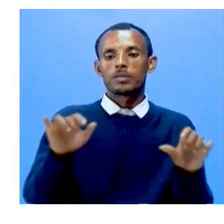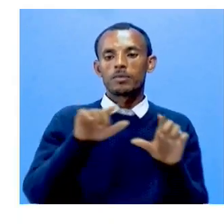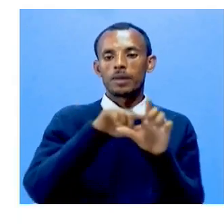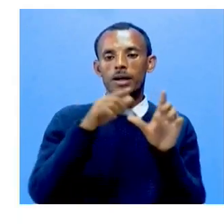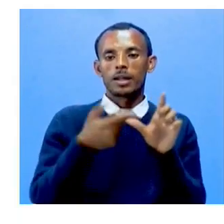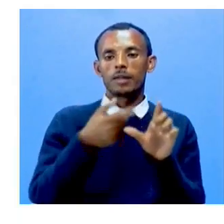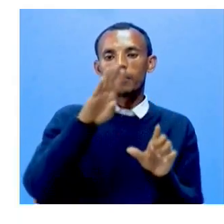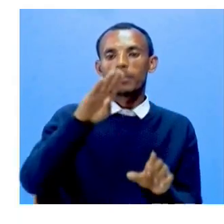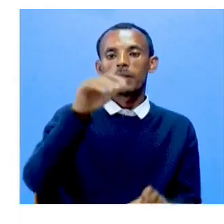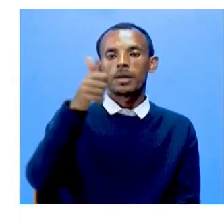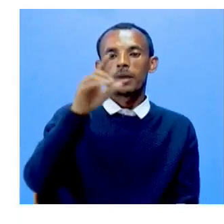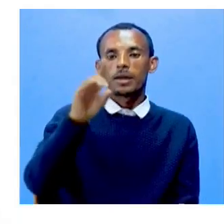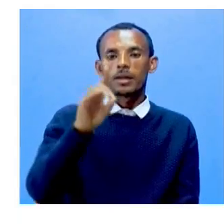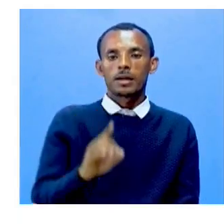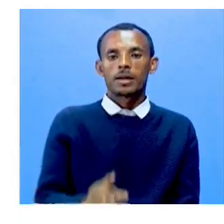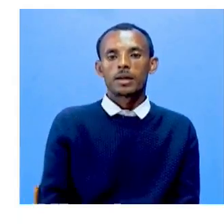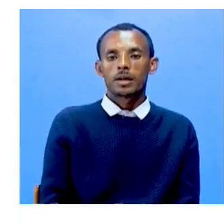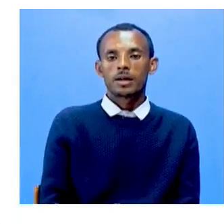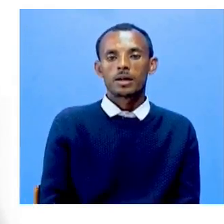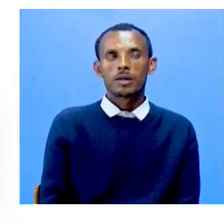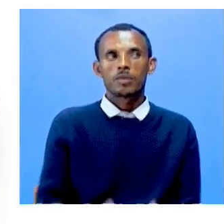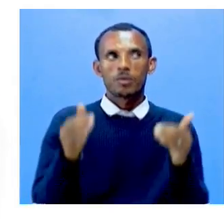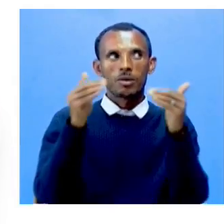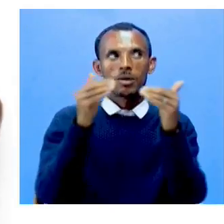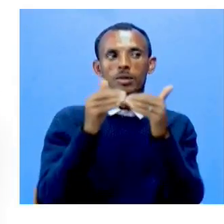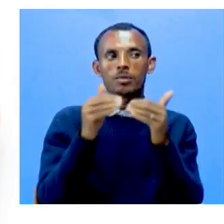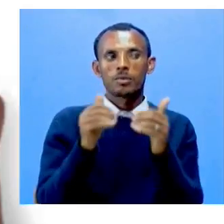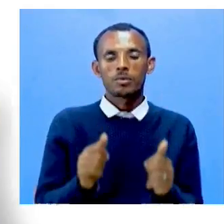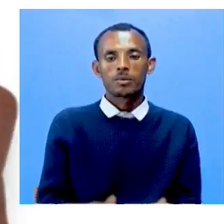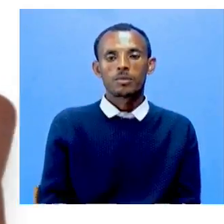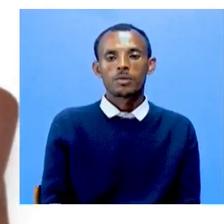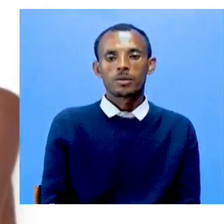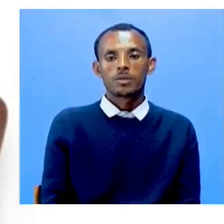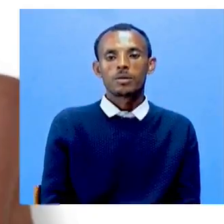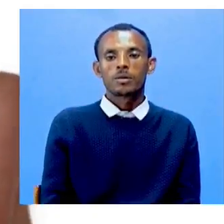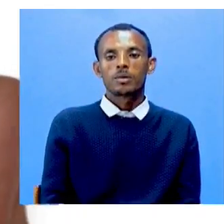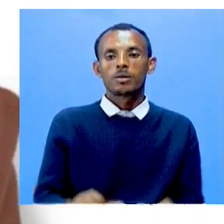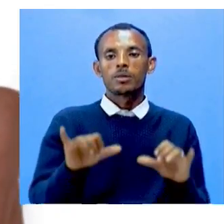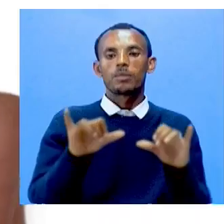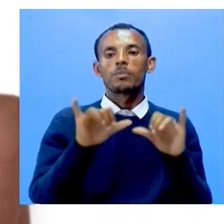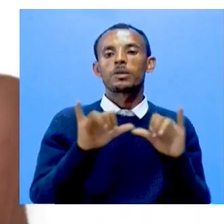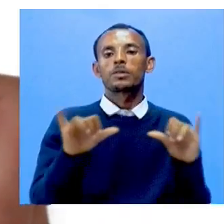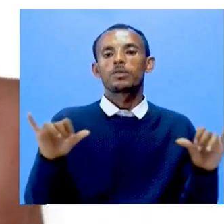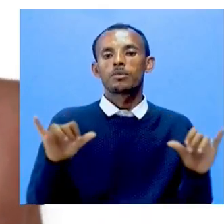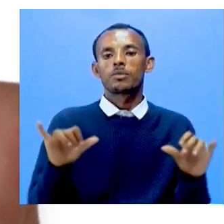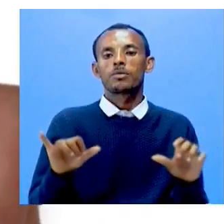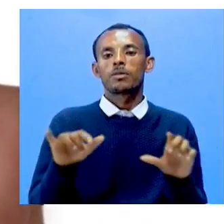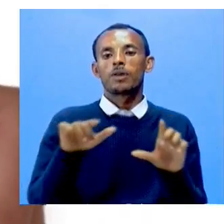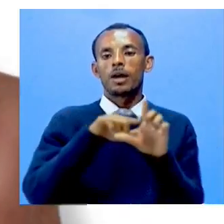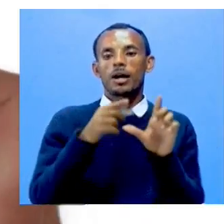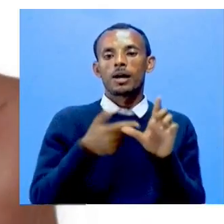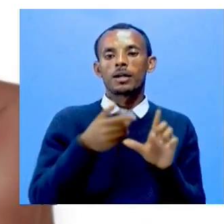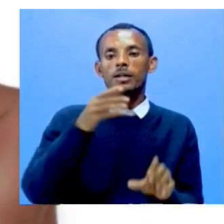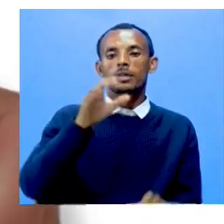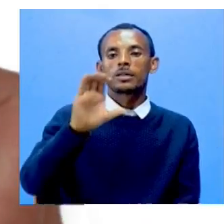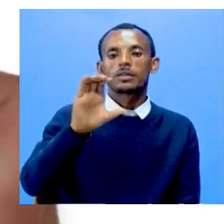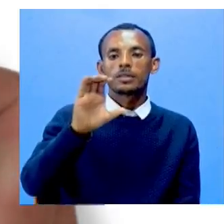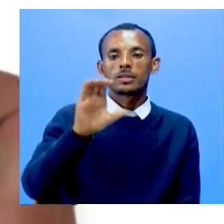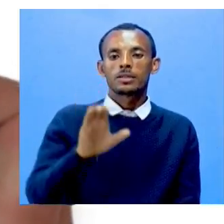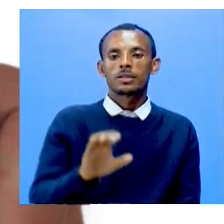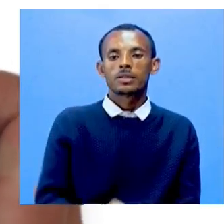BAD is this congruent to measure of angle CAD. Measure